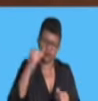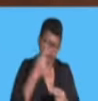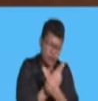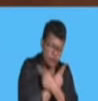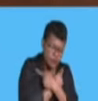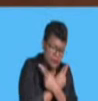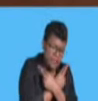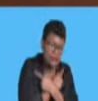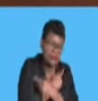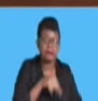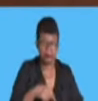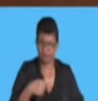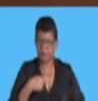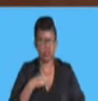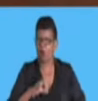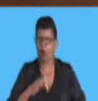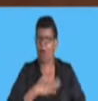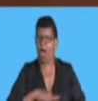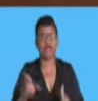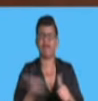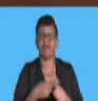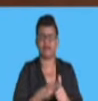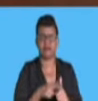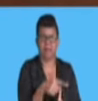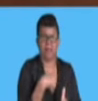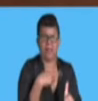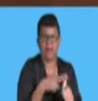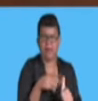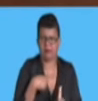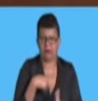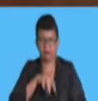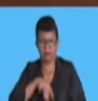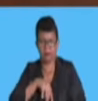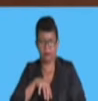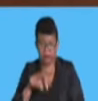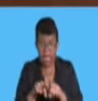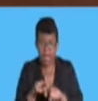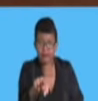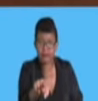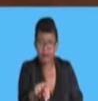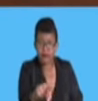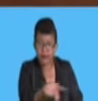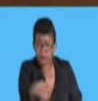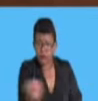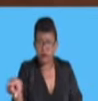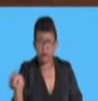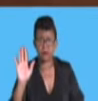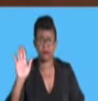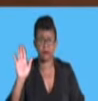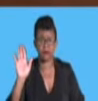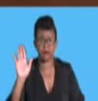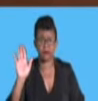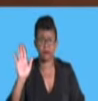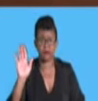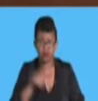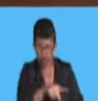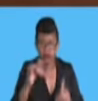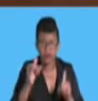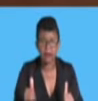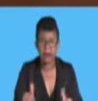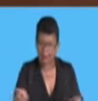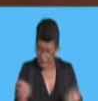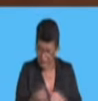fear, favor, or ill will. The same commitment of the oath made by our judicial officers. And this is consistent